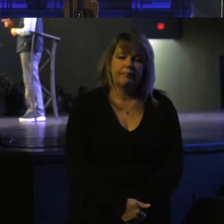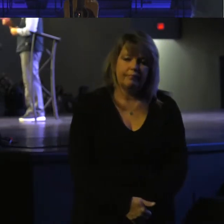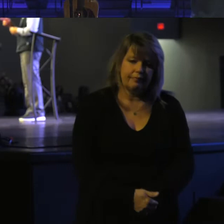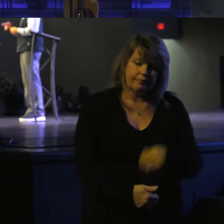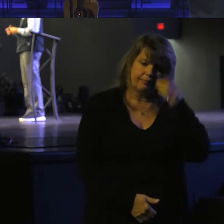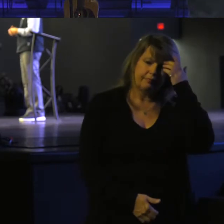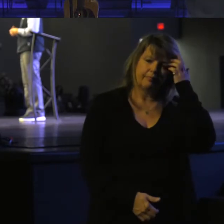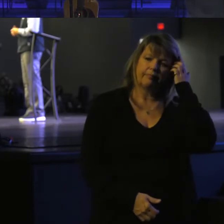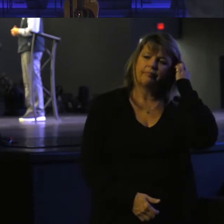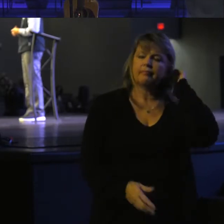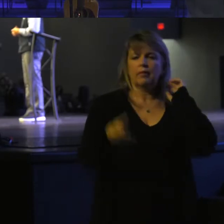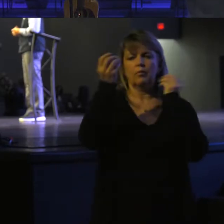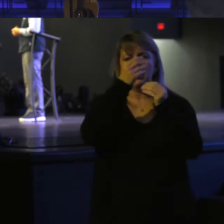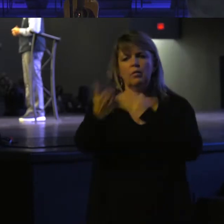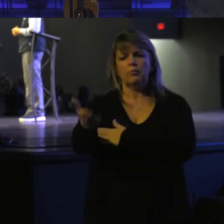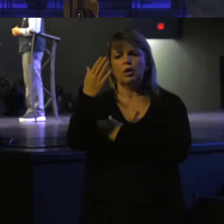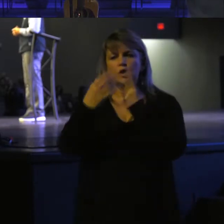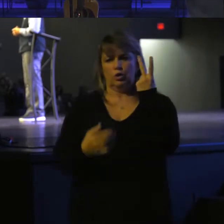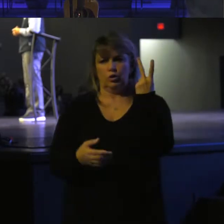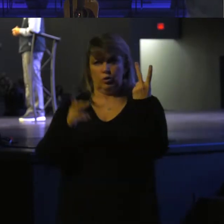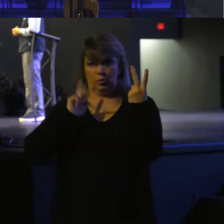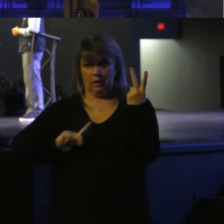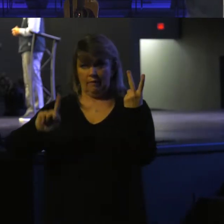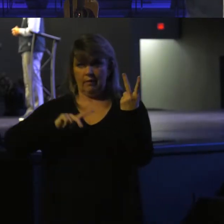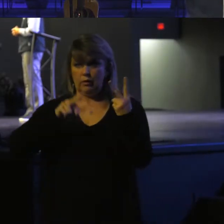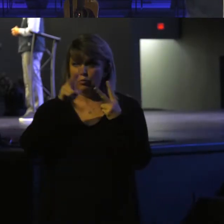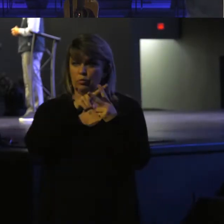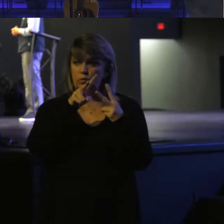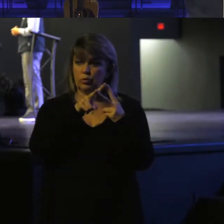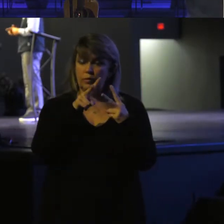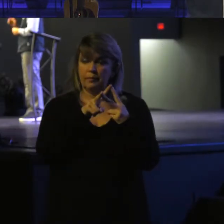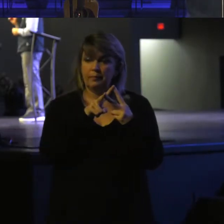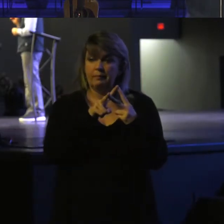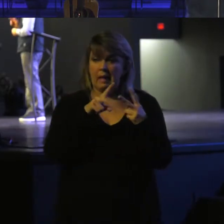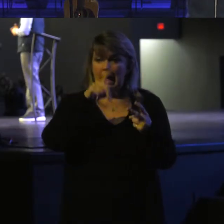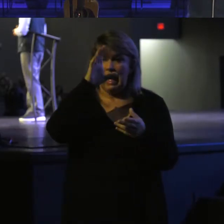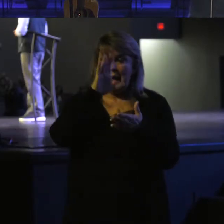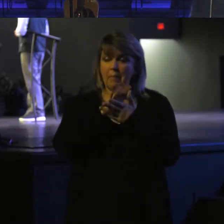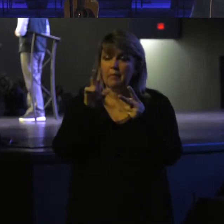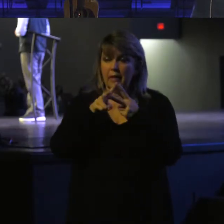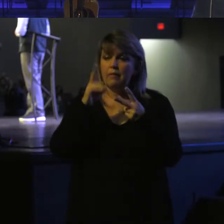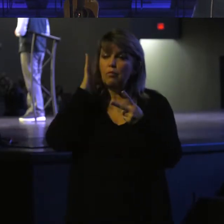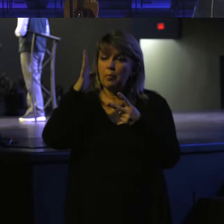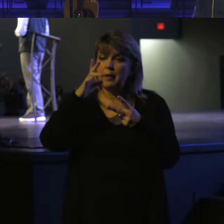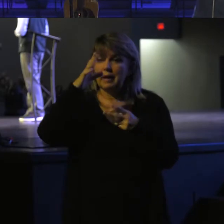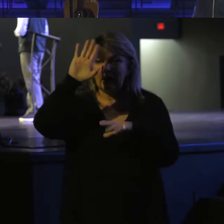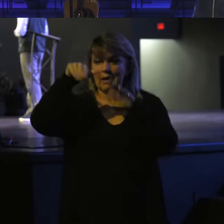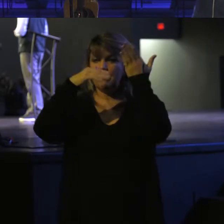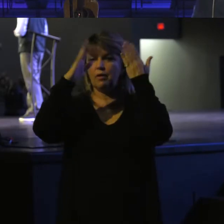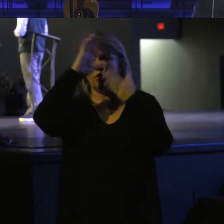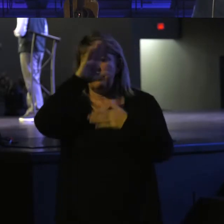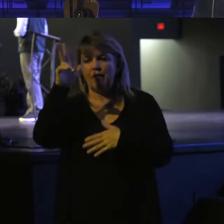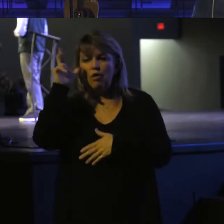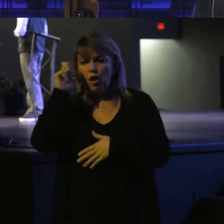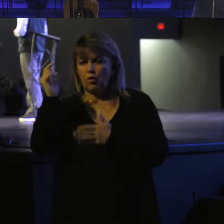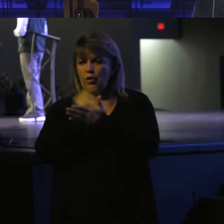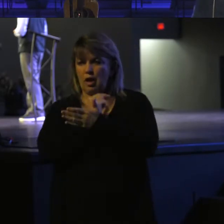But I want to tell you this morning about two individuals who I believe will be in heaven who have never even heard the